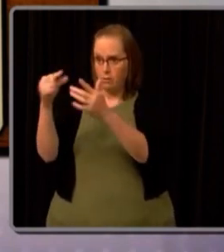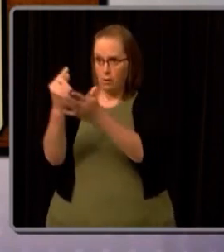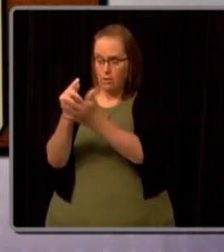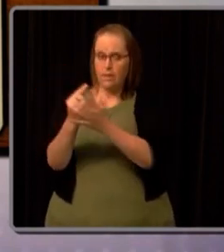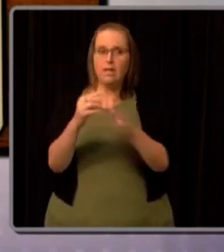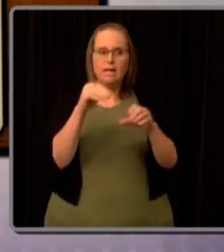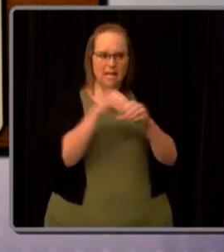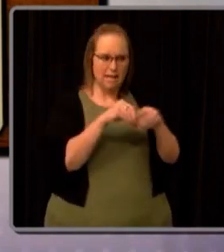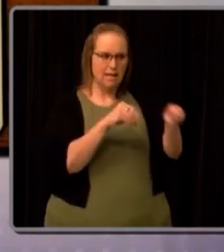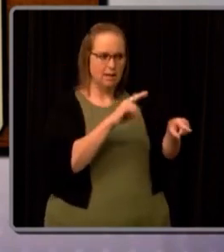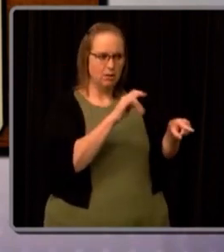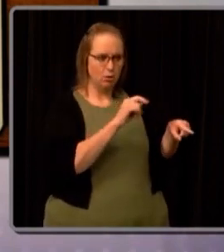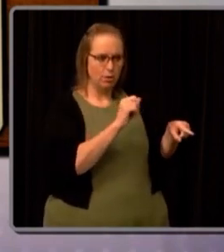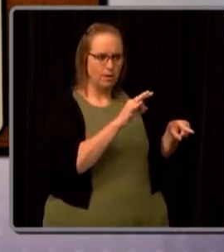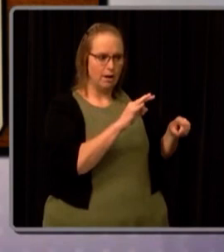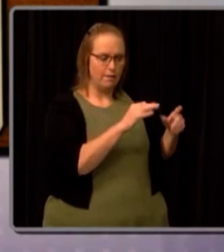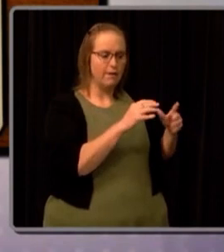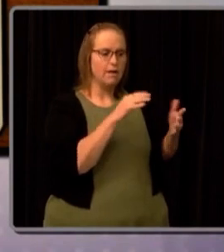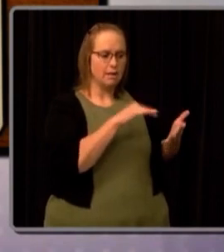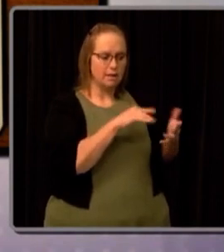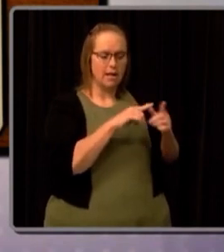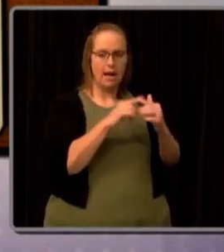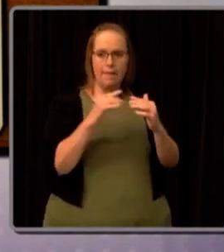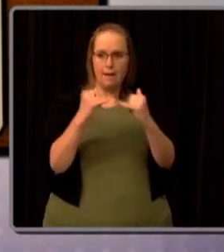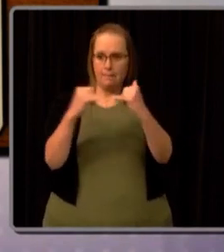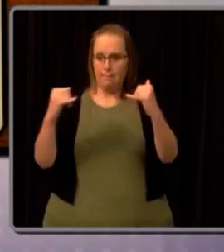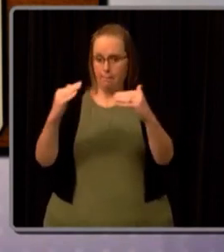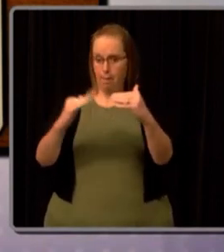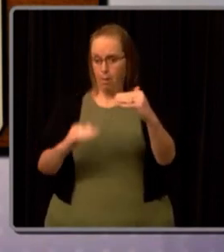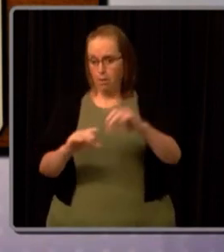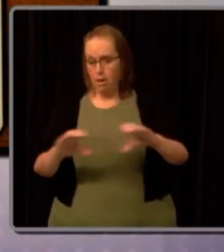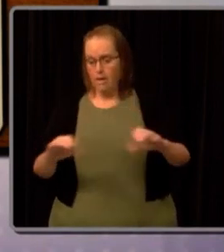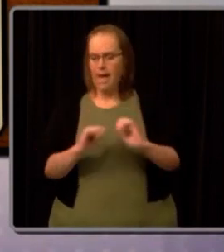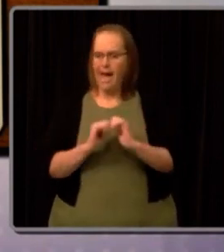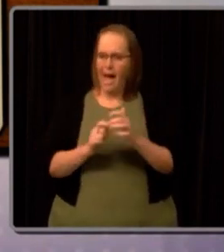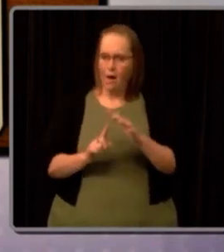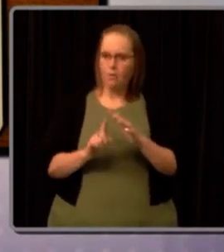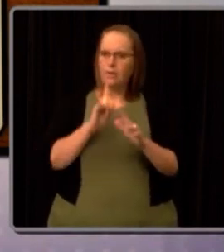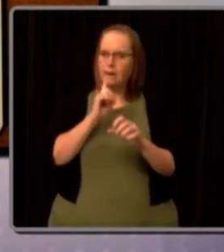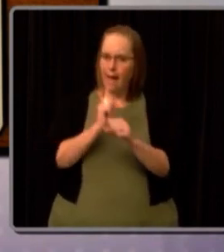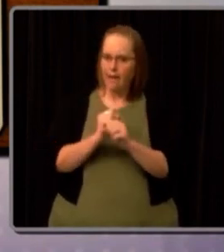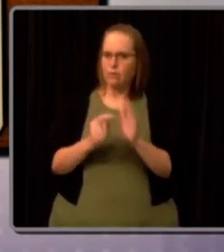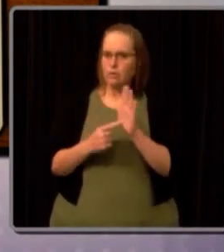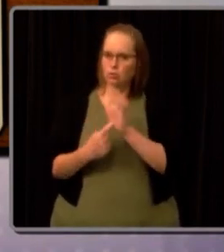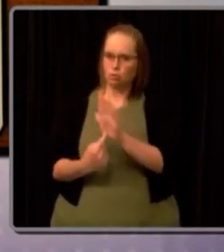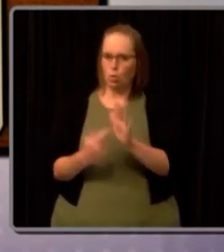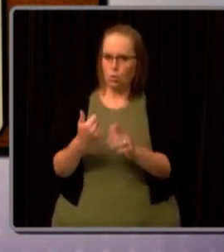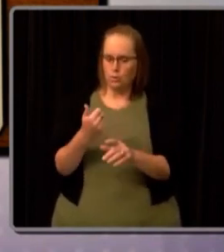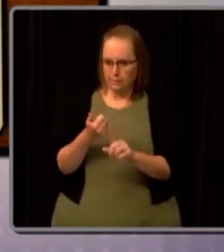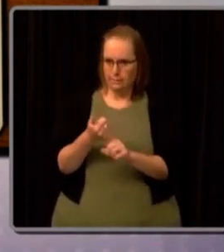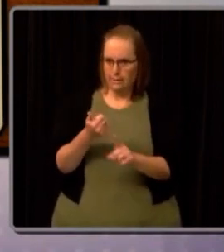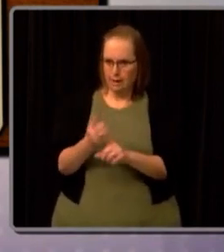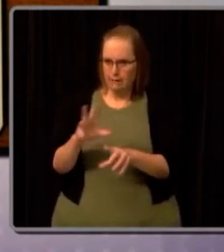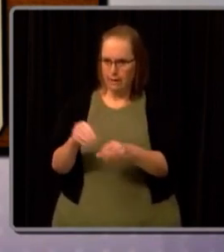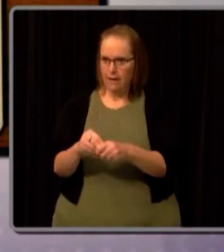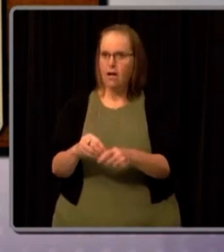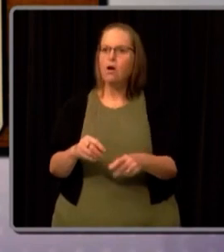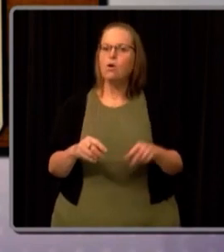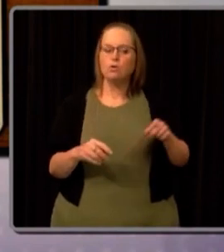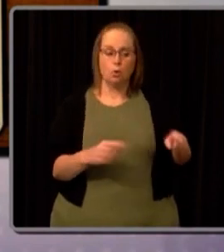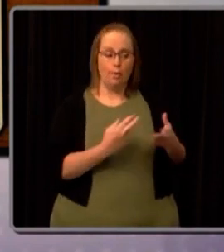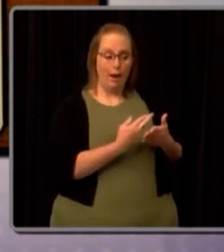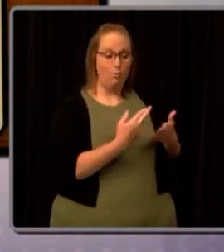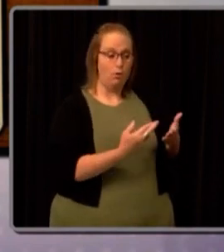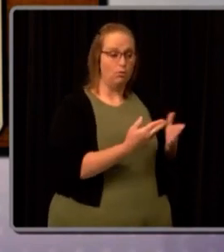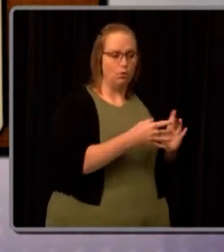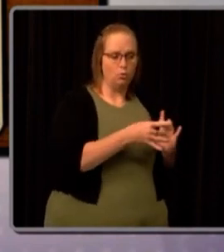it is actually manifested within the units of study and the workshop approach. So we've basically directly tied the resource to our portrait of a graduate,